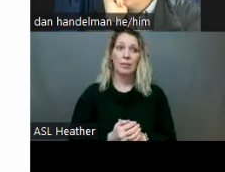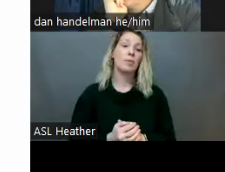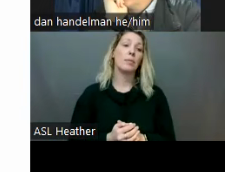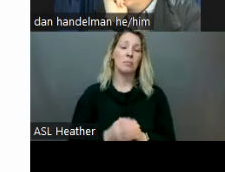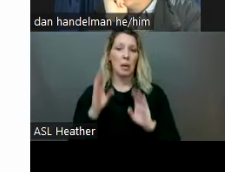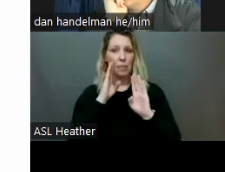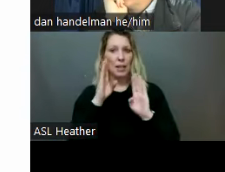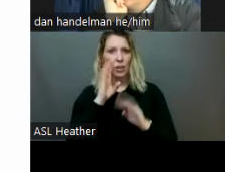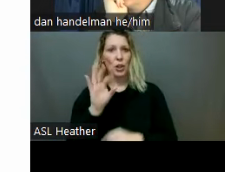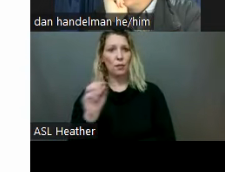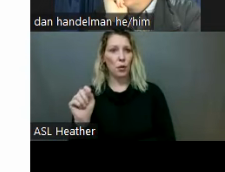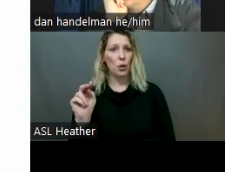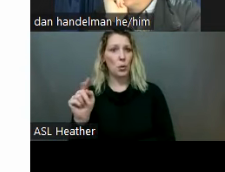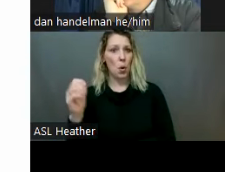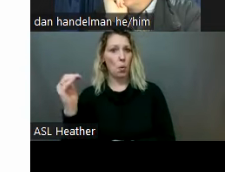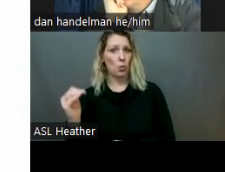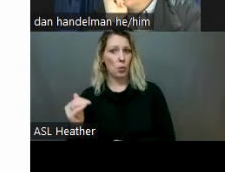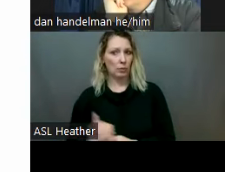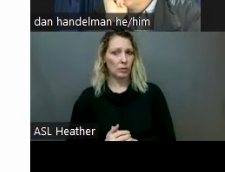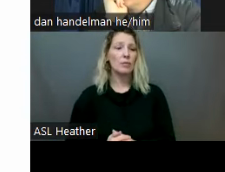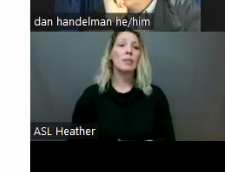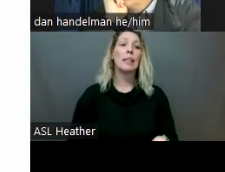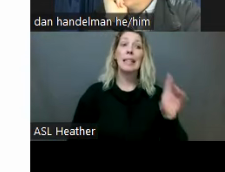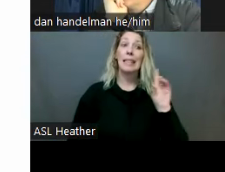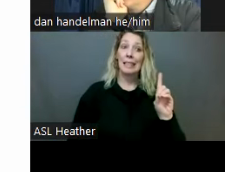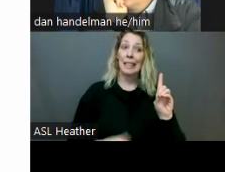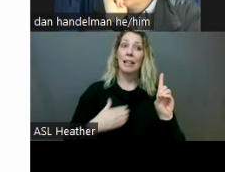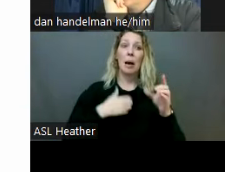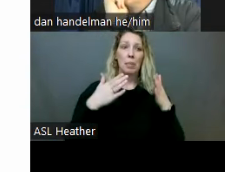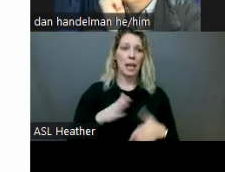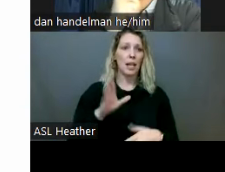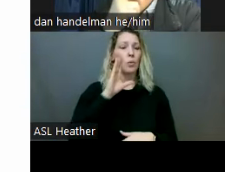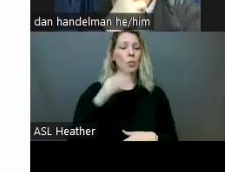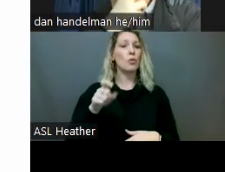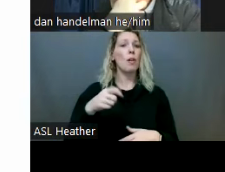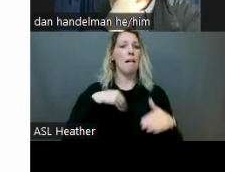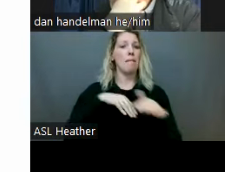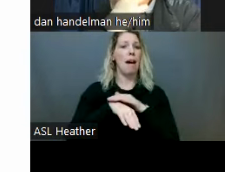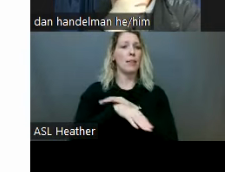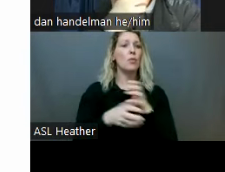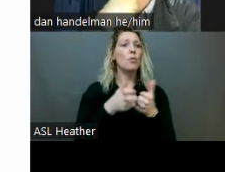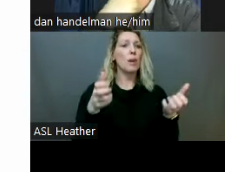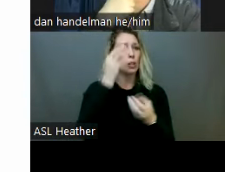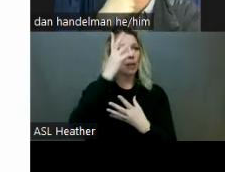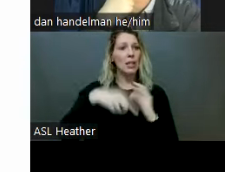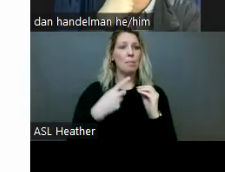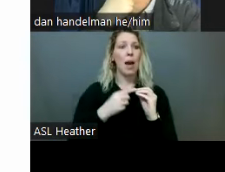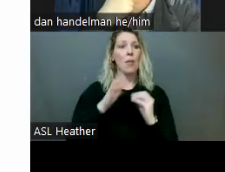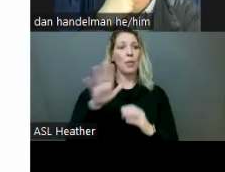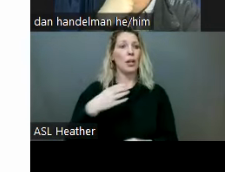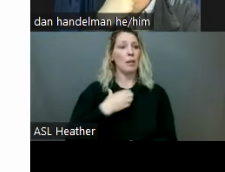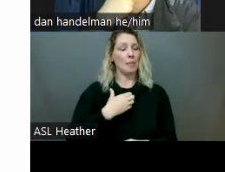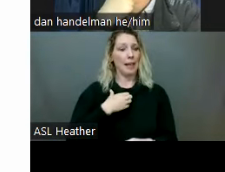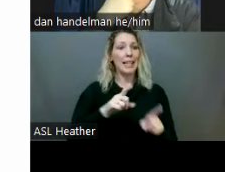attention, there are footnotes throughout this. D, the complainant should have access to as much information about their complaint as